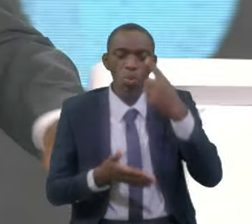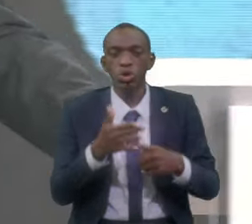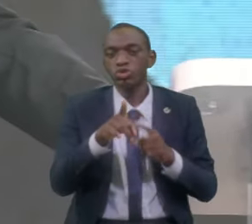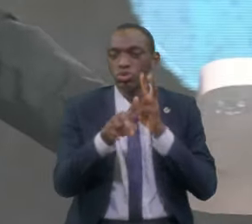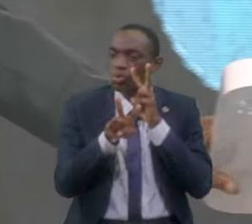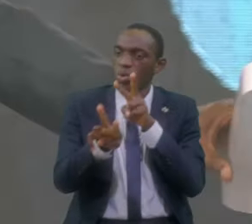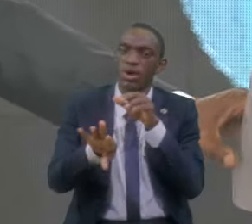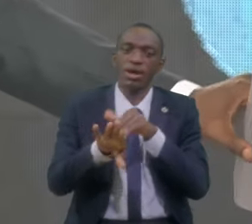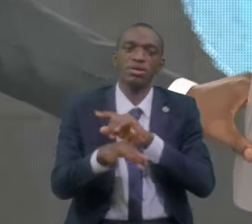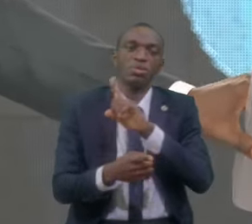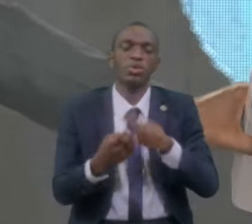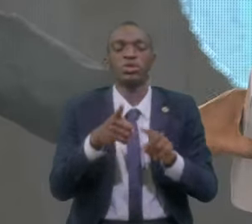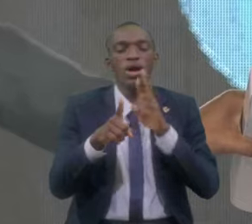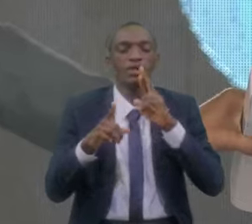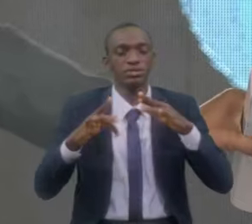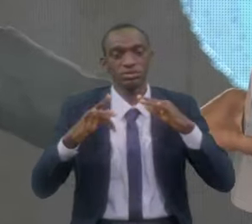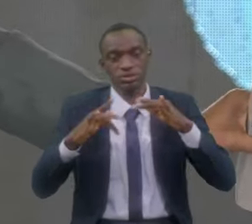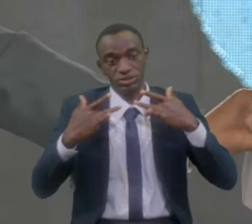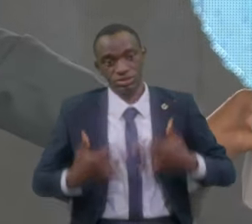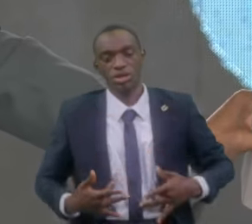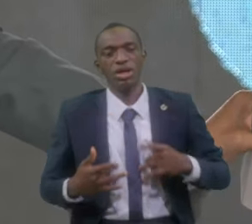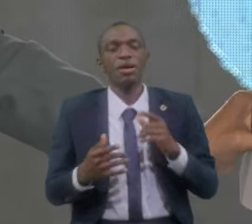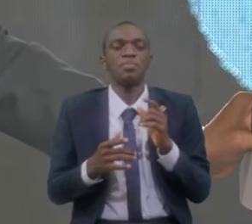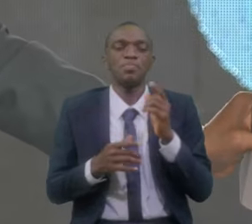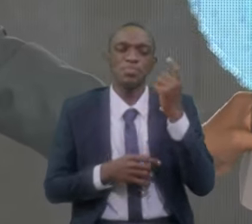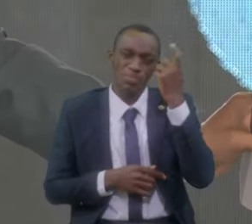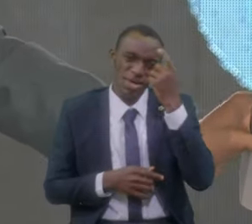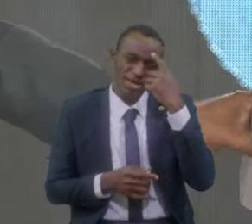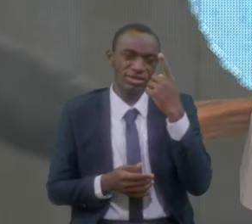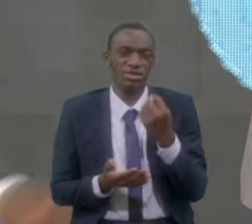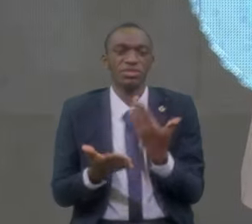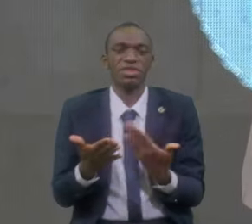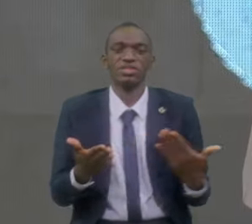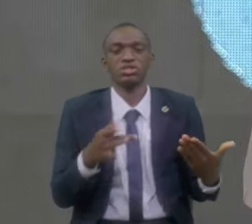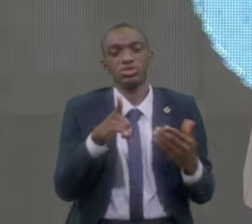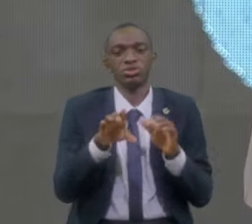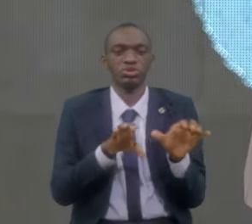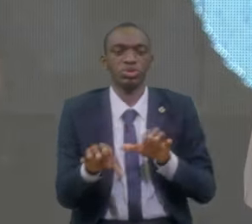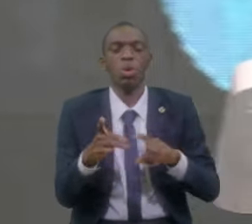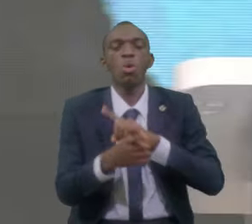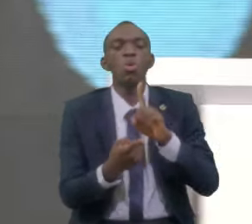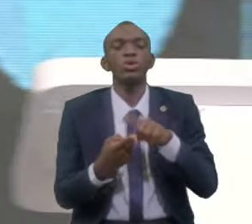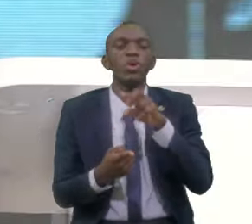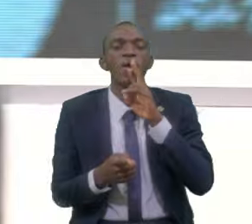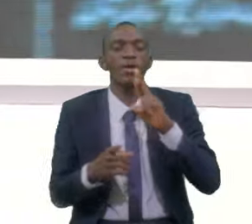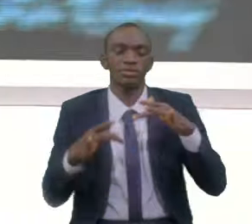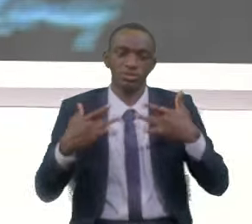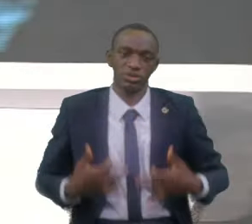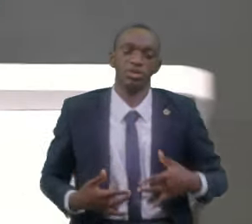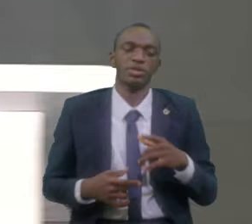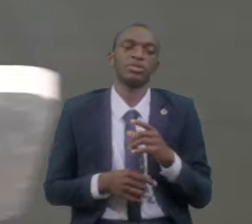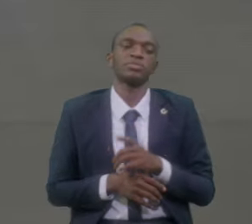discouraged. Mind the things you do when you are discouraged. You can,